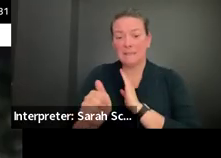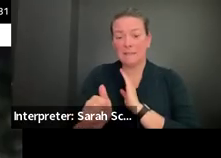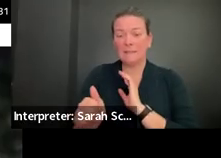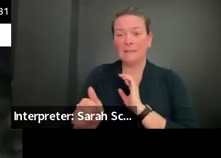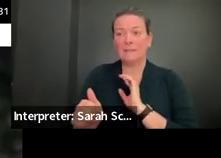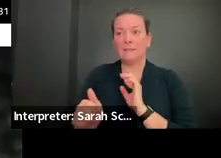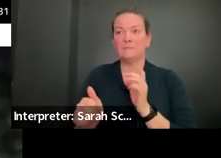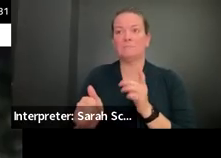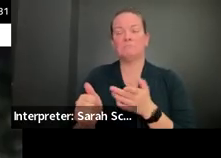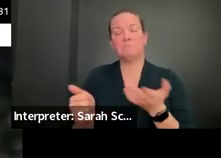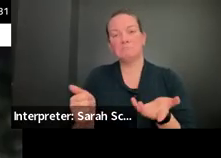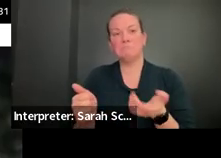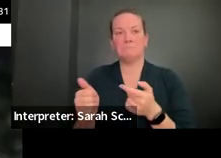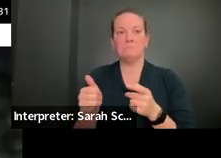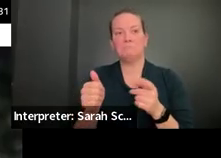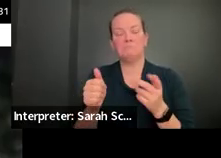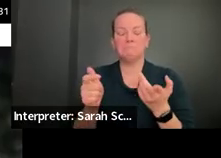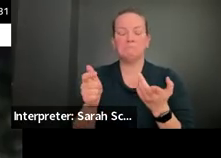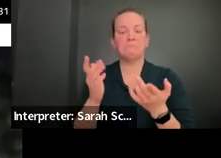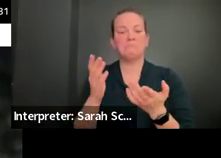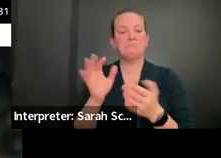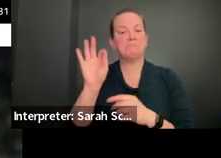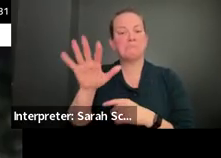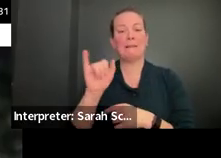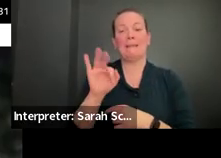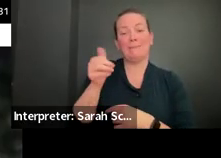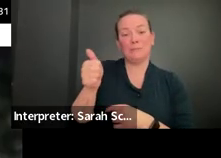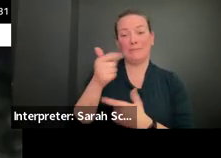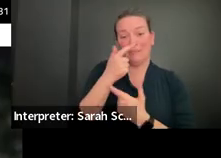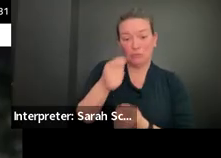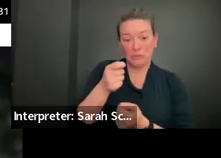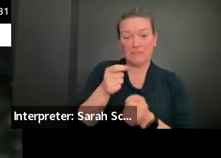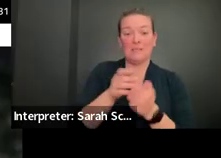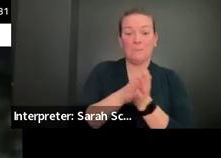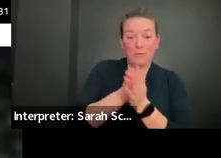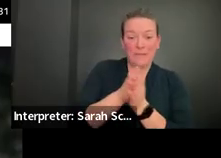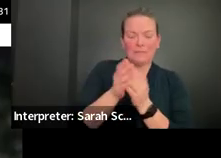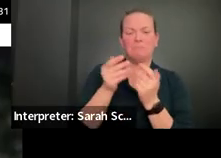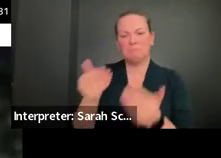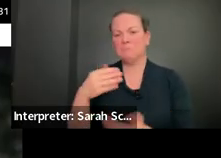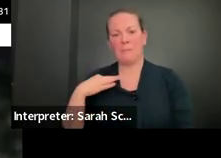if you're interested and motivated for the program, to make an application, and then we can